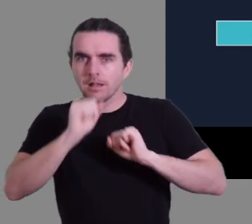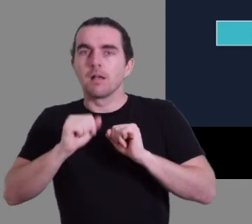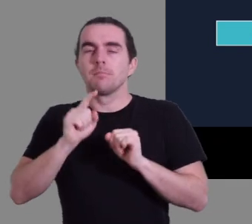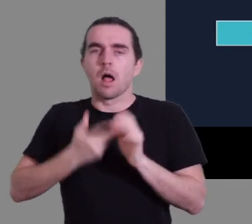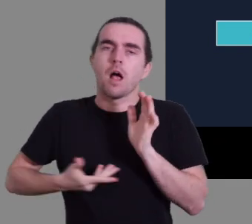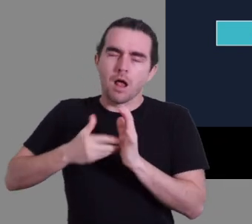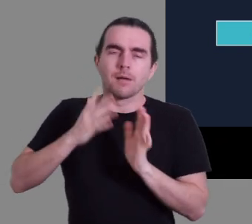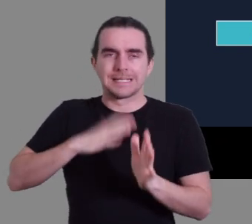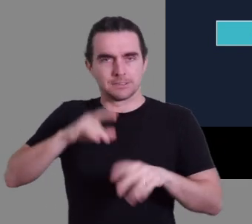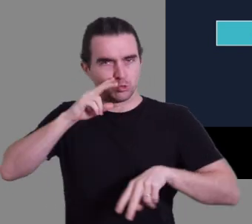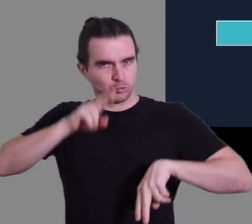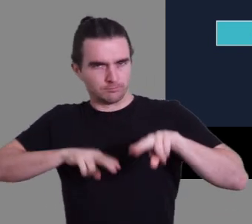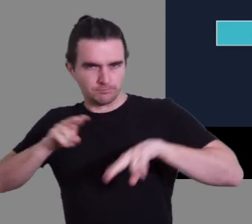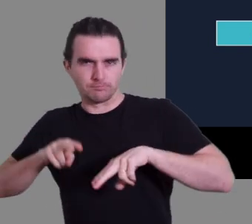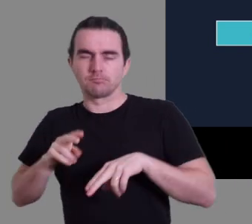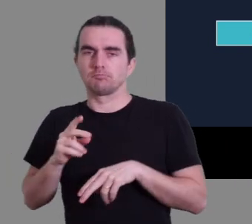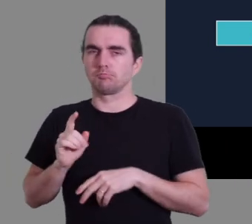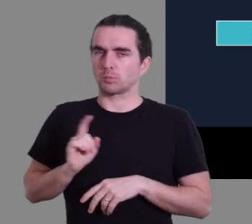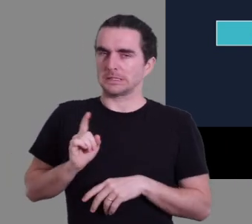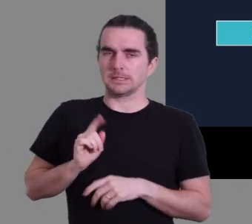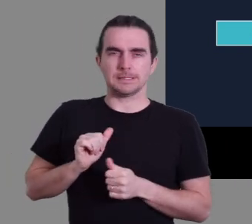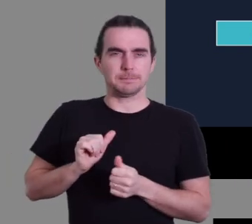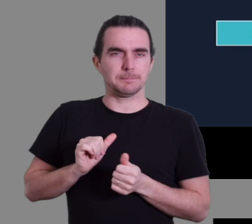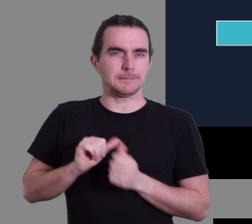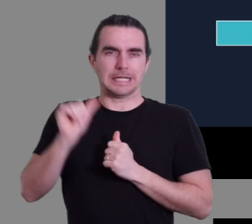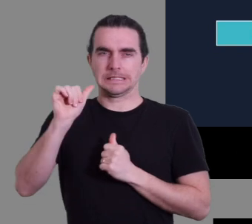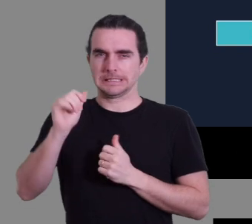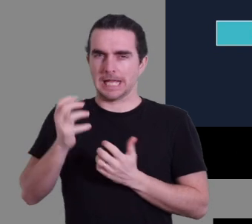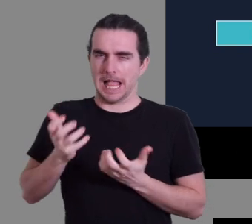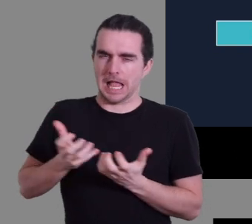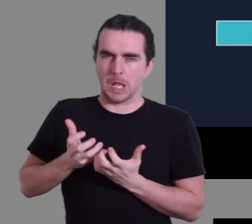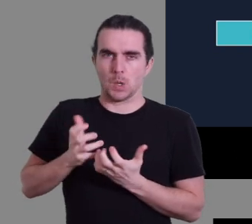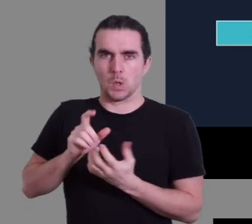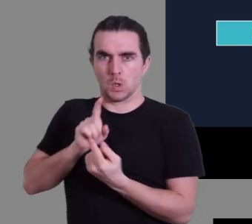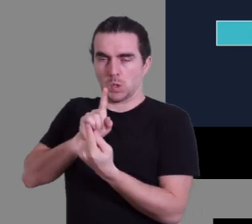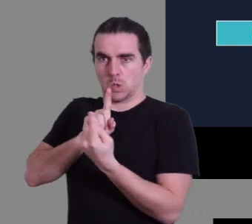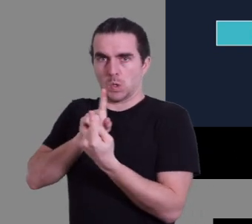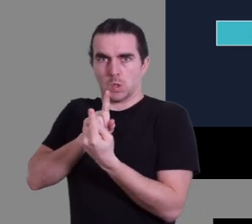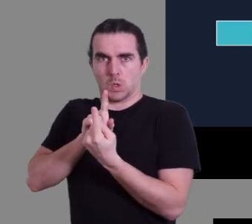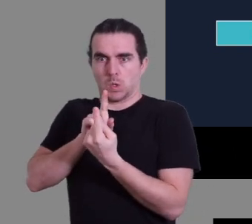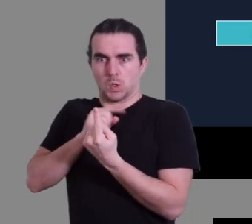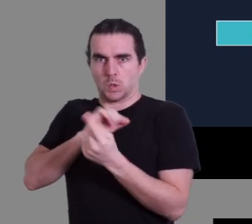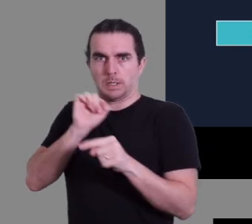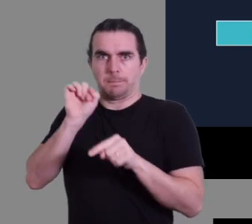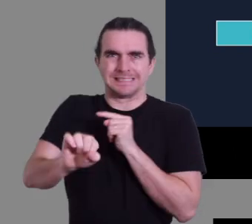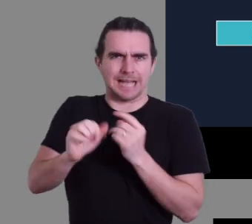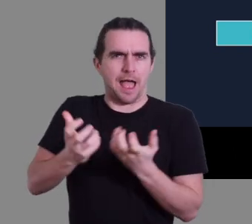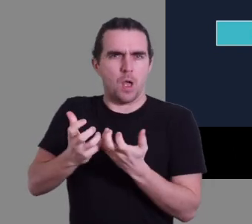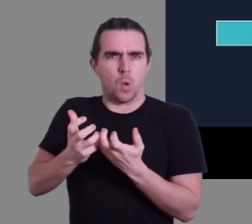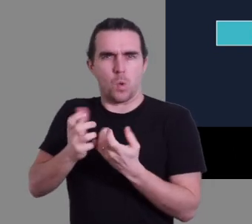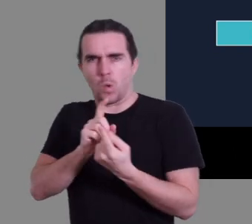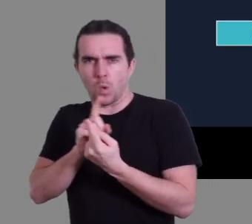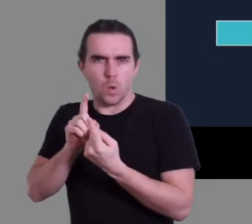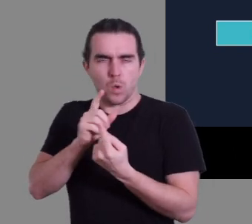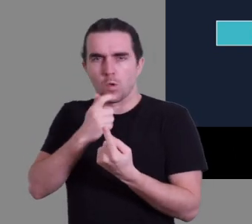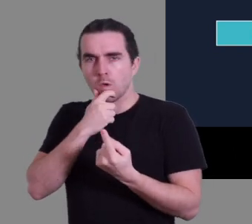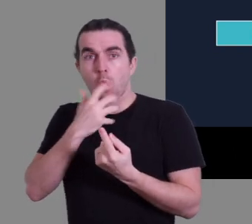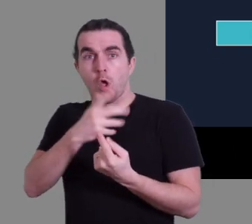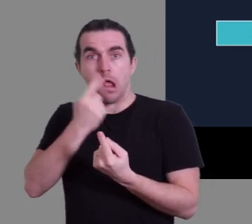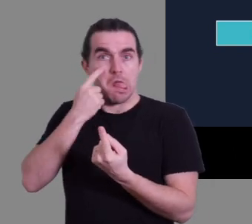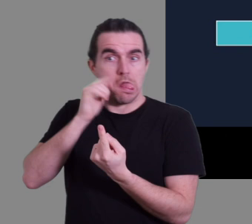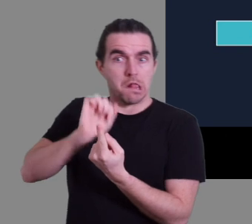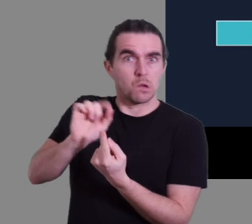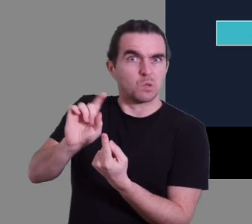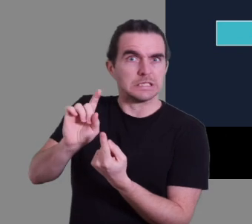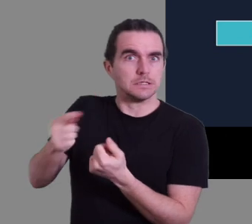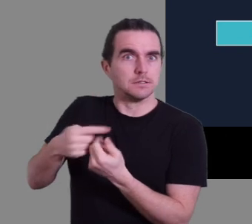must also assess, well, what's then the best weapon to use in the duel against your opponent? But unless you've assessed